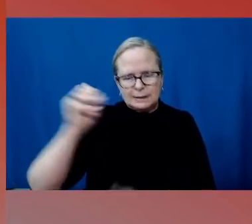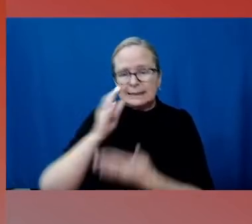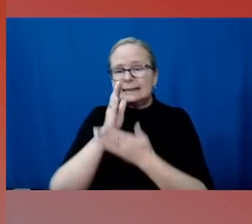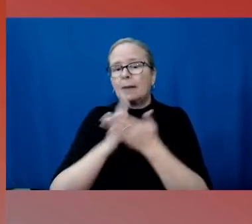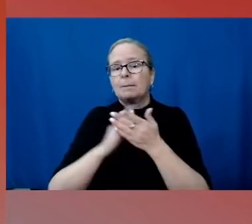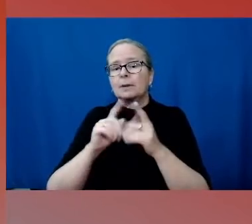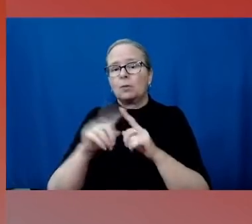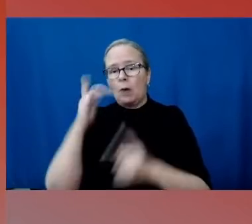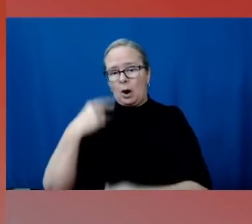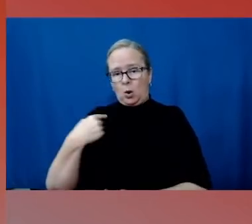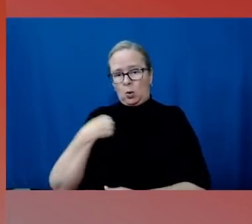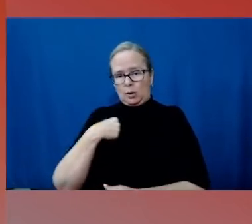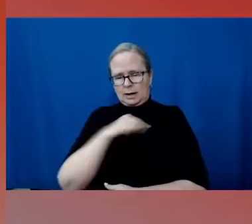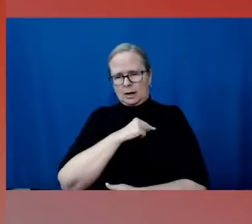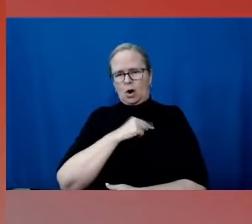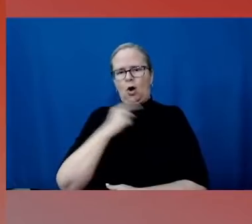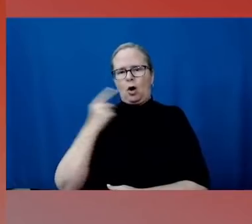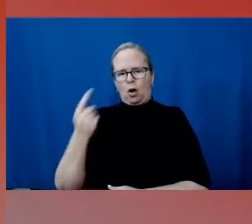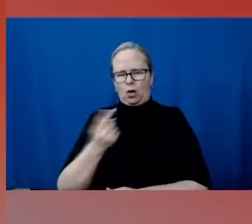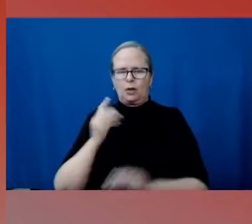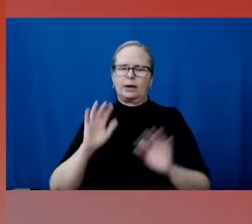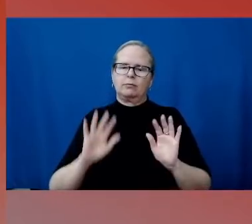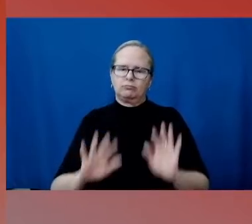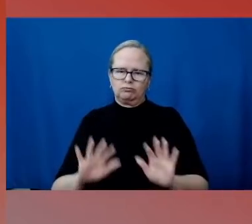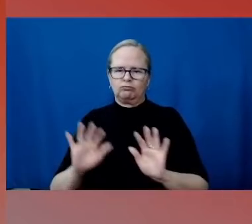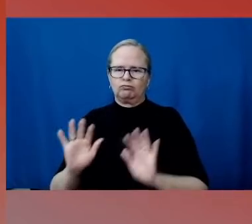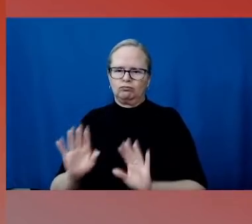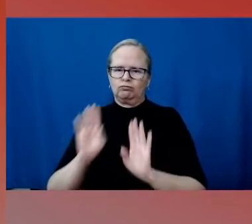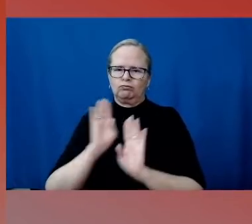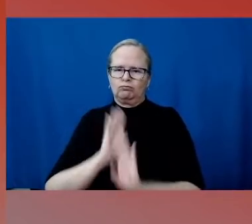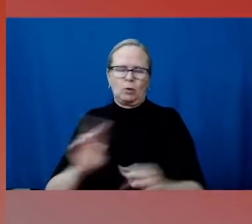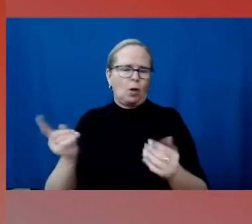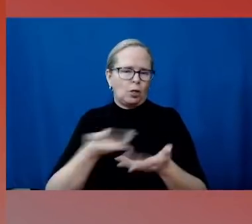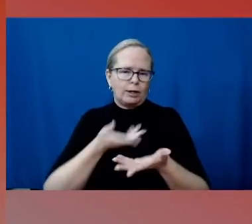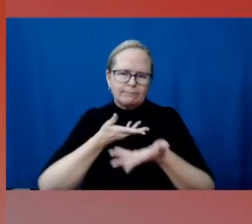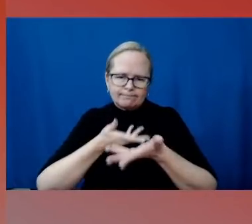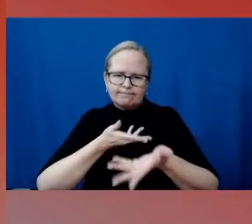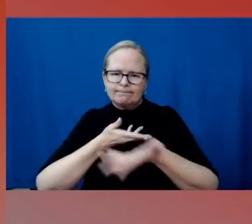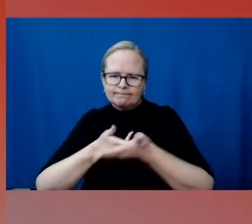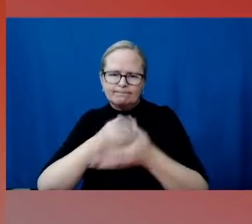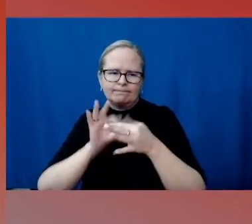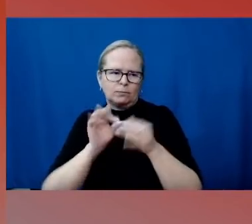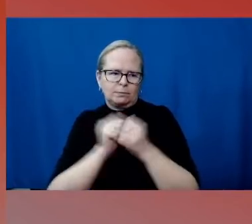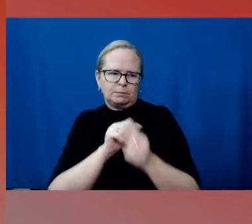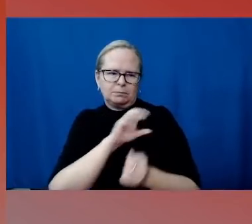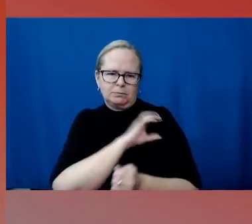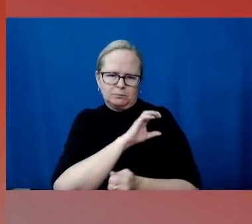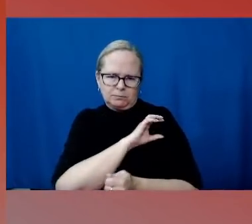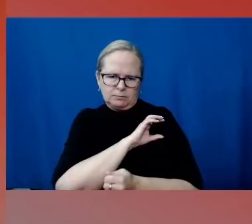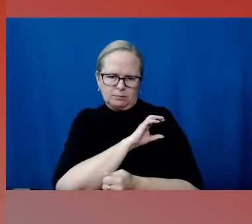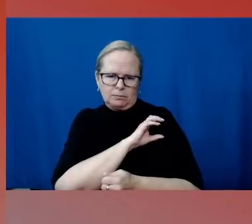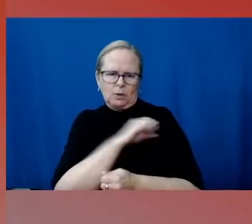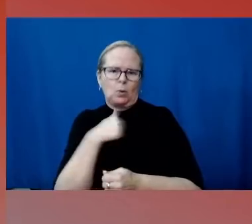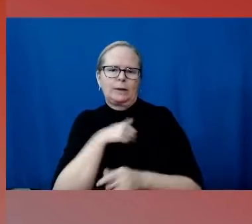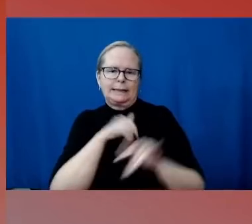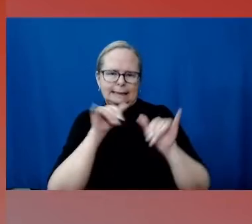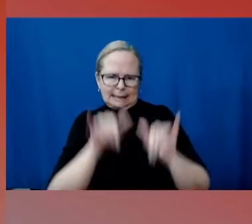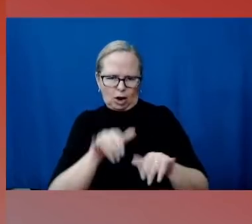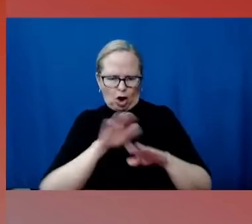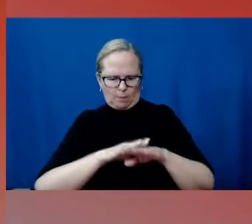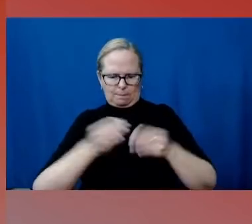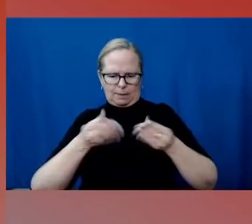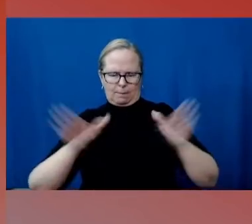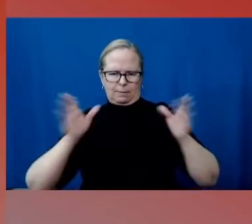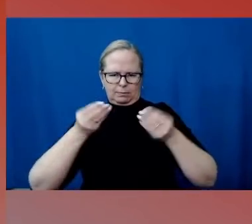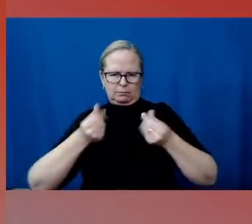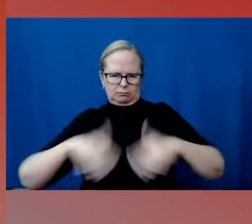were always calm. We were always engaged with the police. We stuck to public